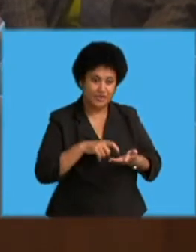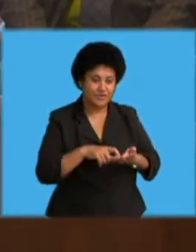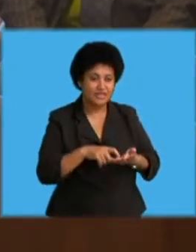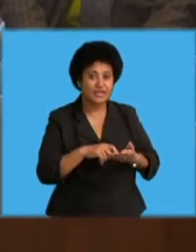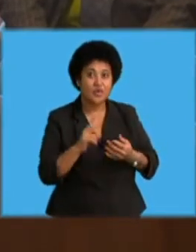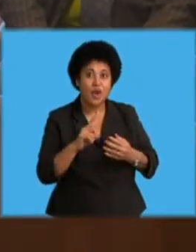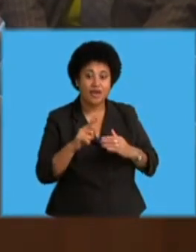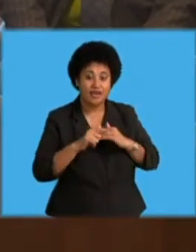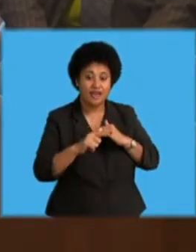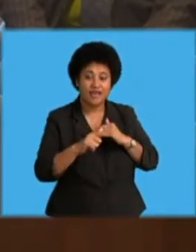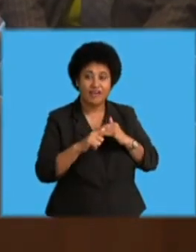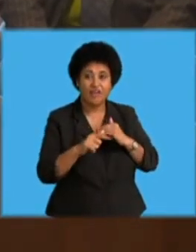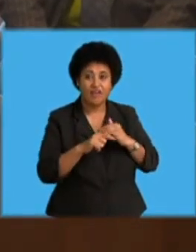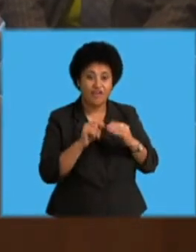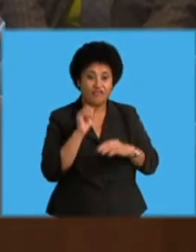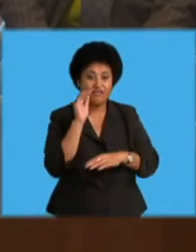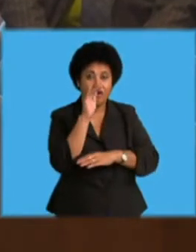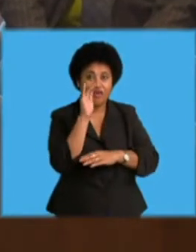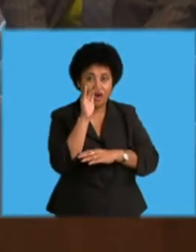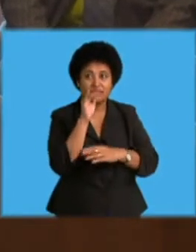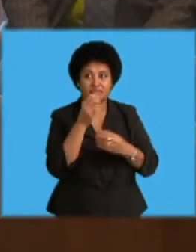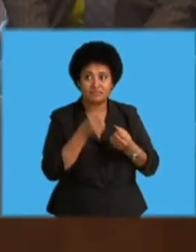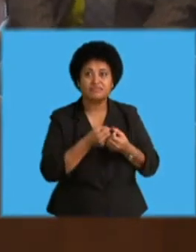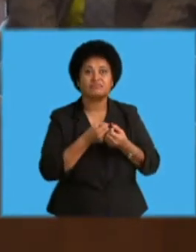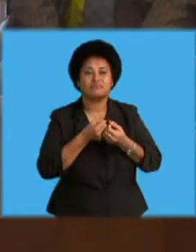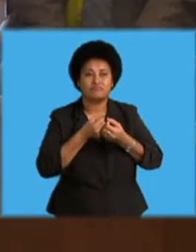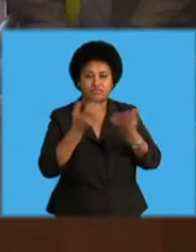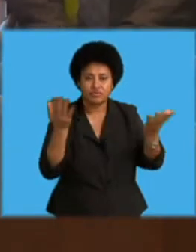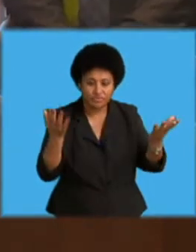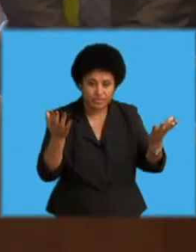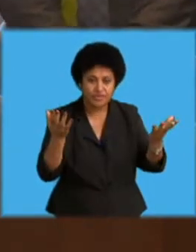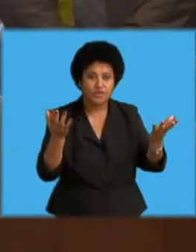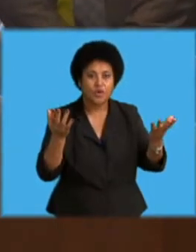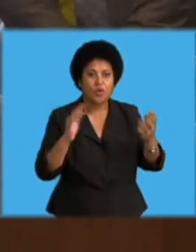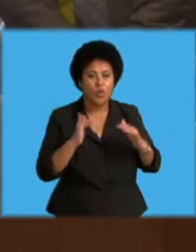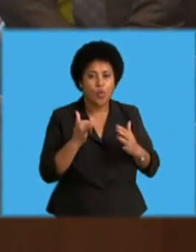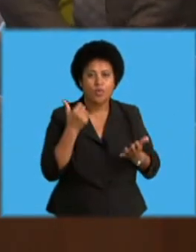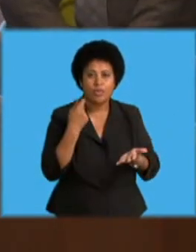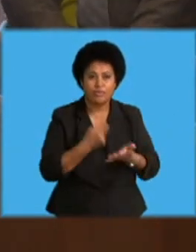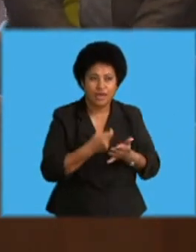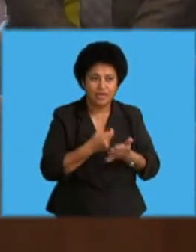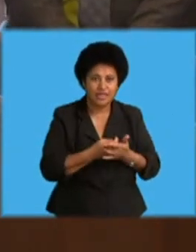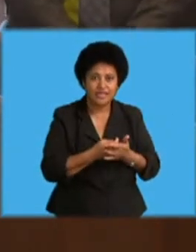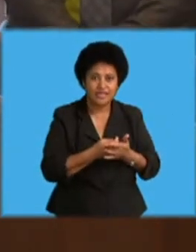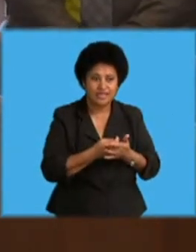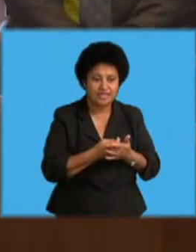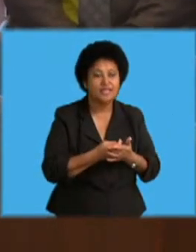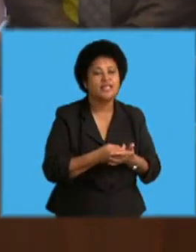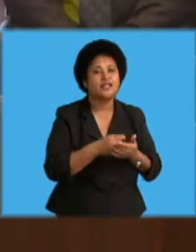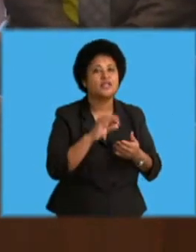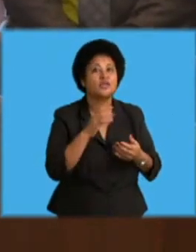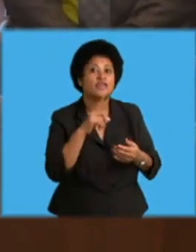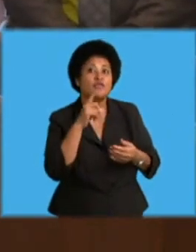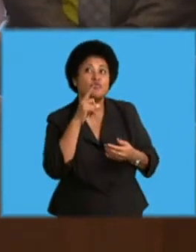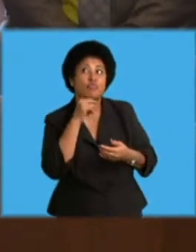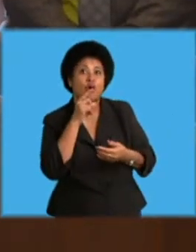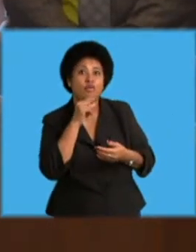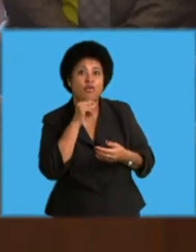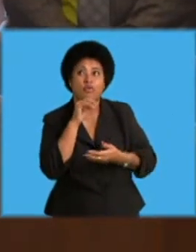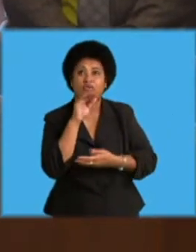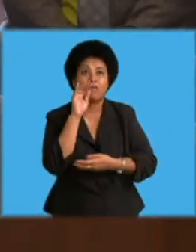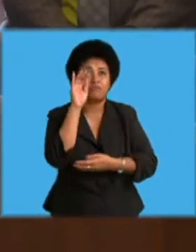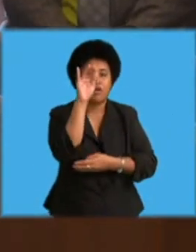foreign exposure, your foreign reserve exposure, foreign currency exposure. So if you are borrowing a lot more from